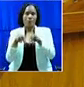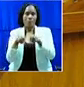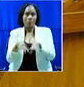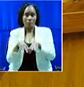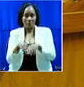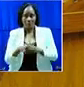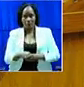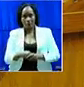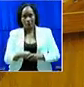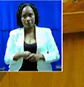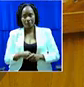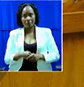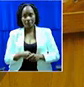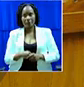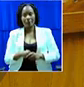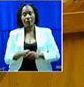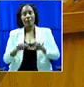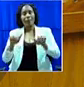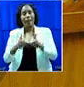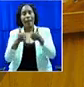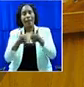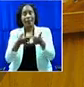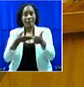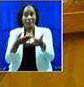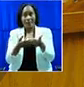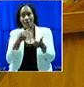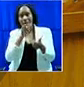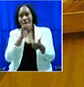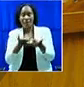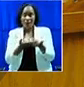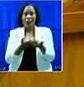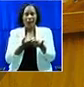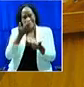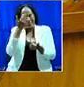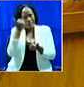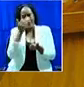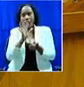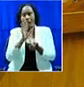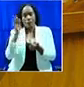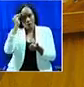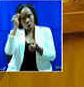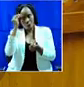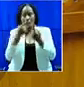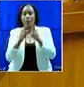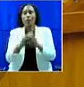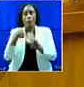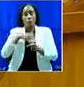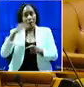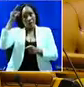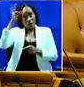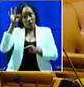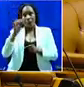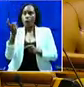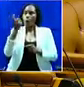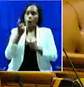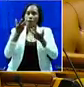Notwithstanding these challenges, we were duty-bound to respond as a government and as a nation to this pandemic